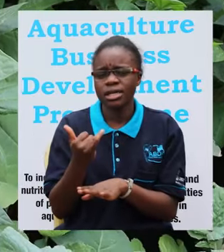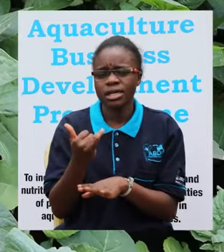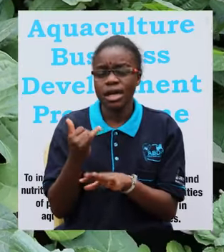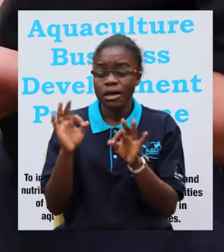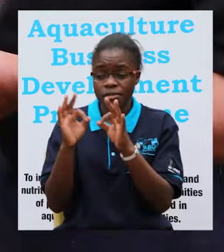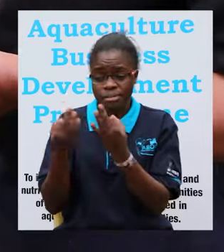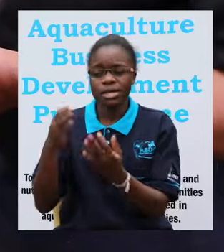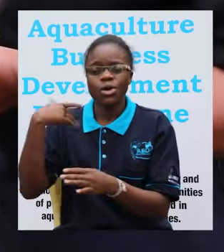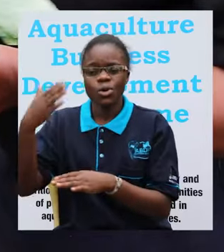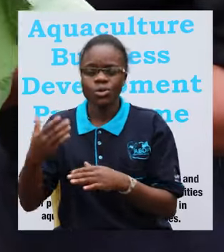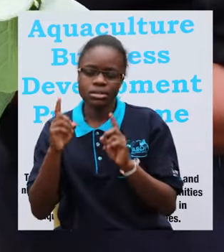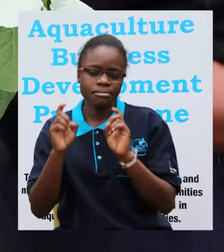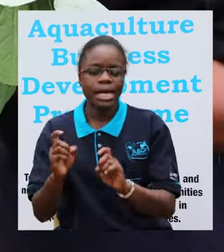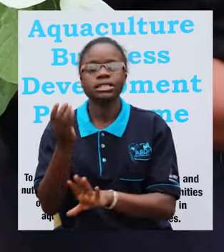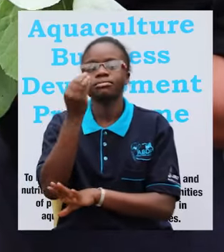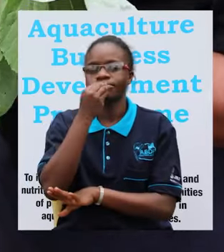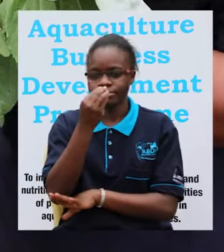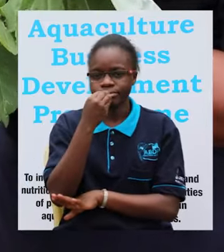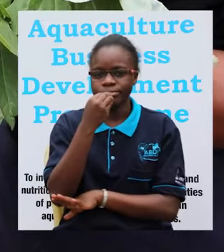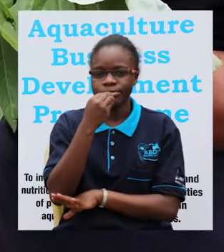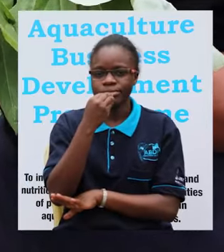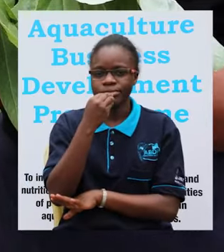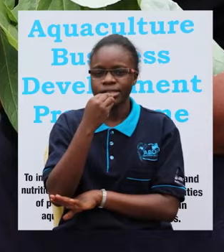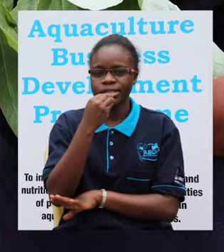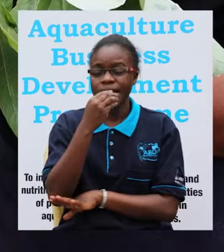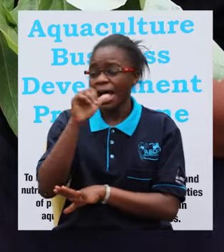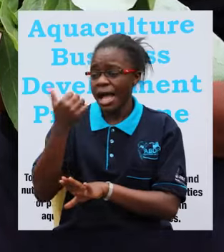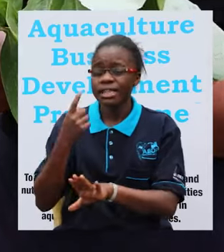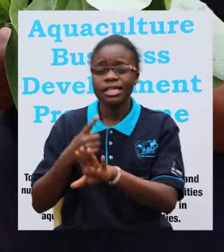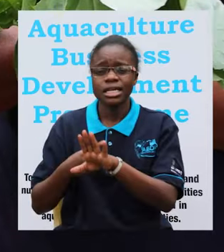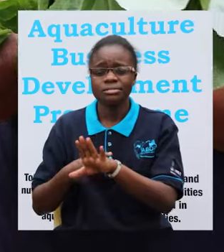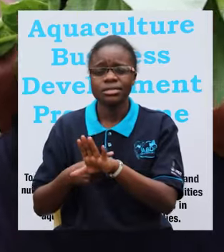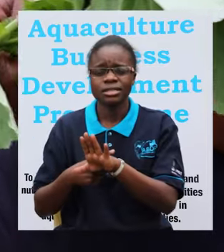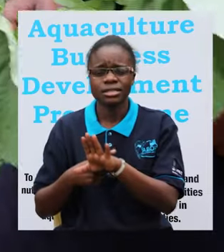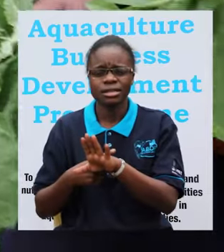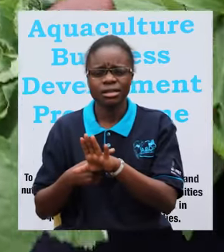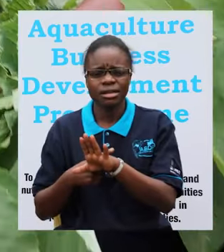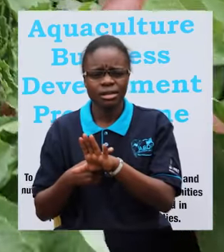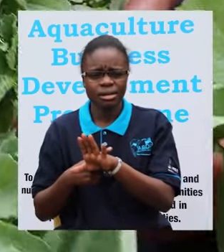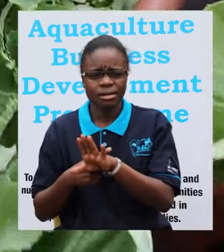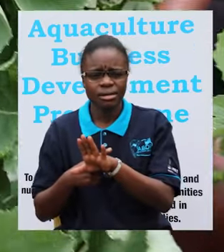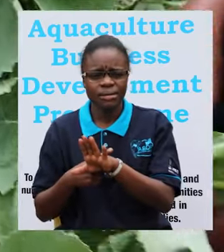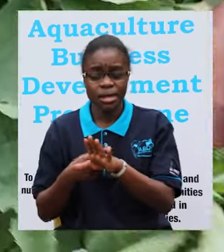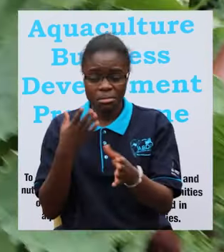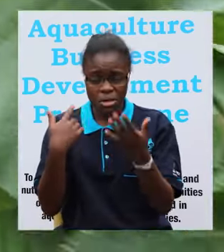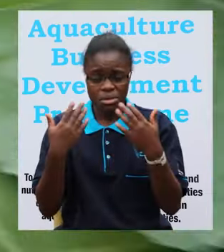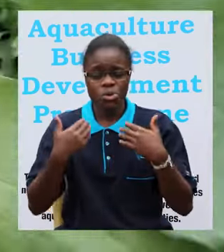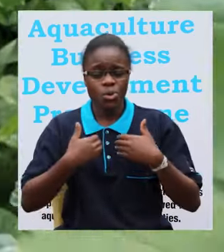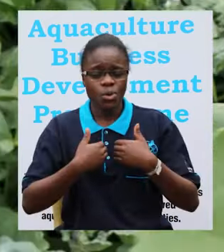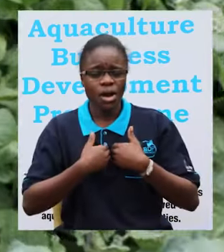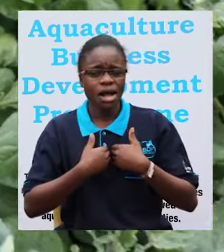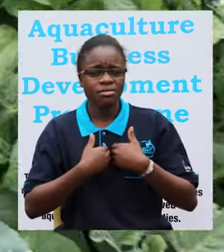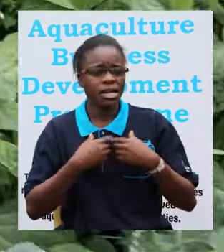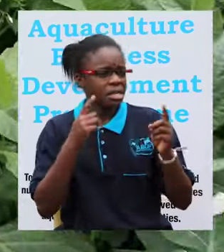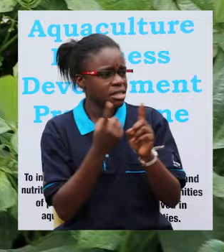of eating. And sometimes you also want to have